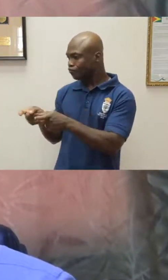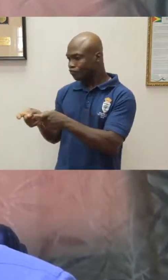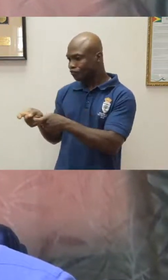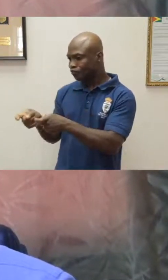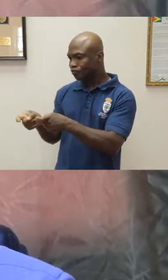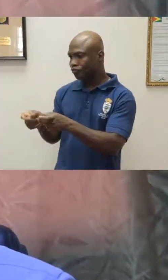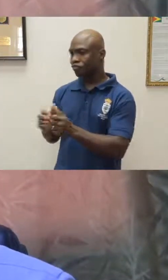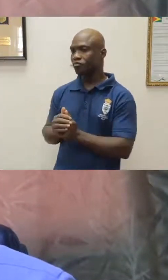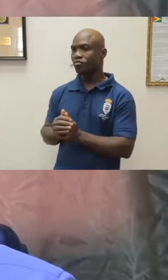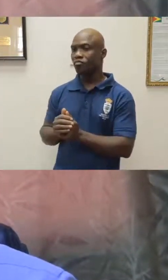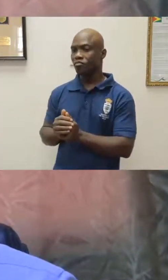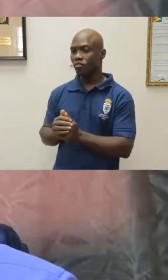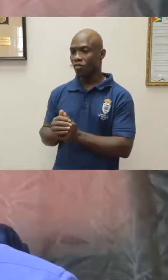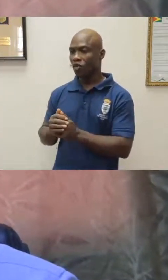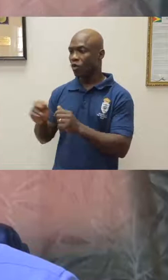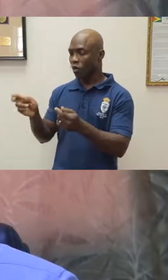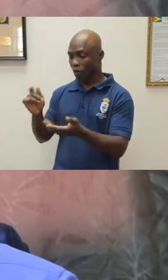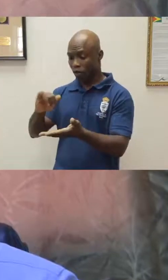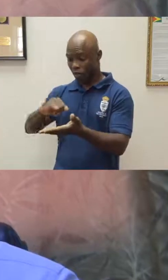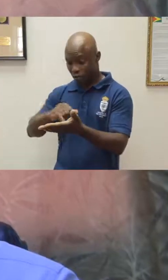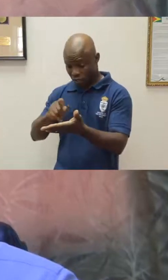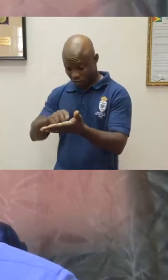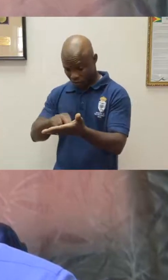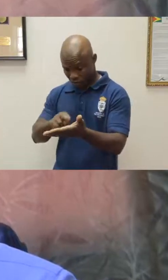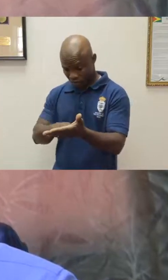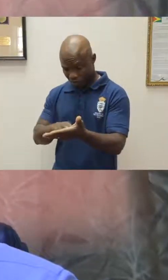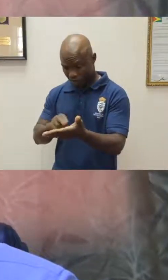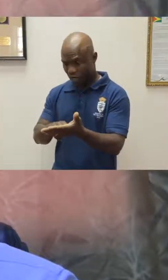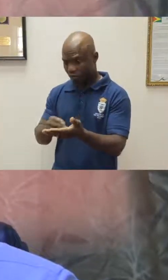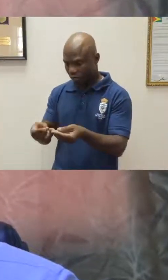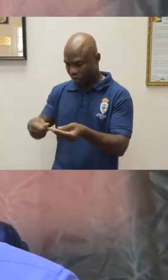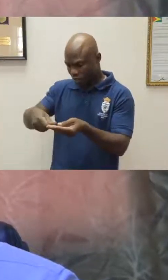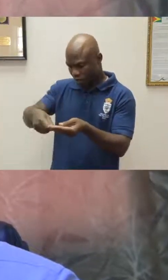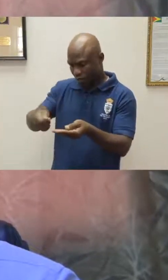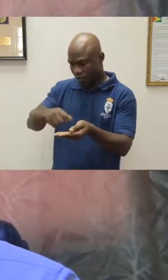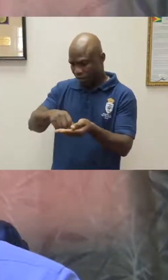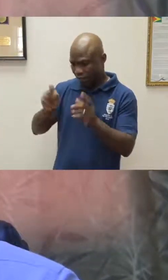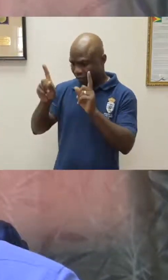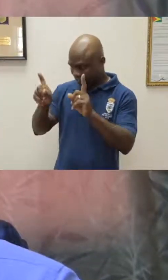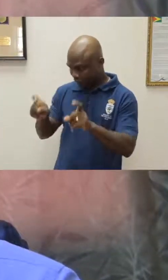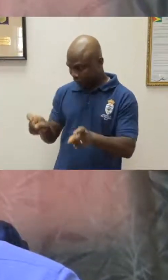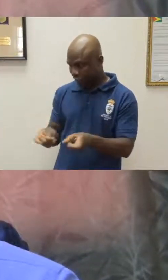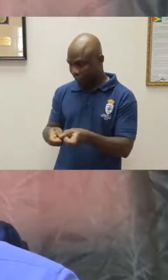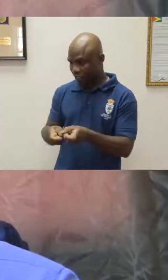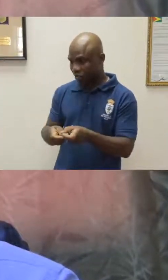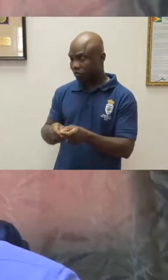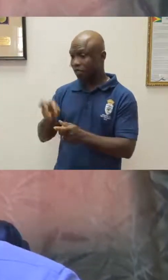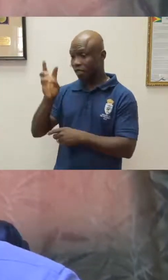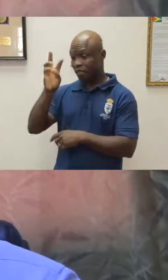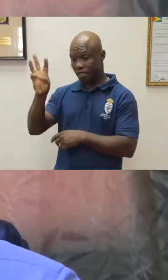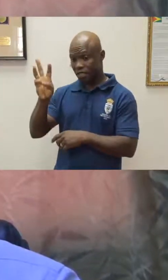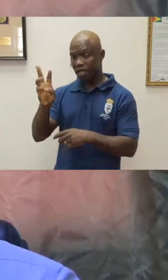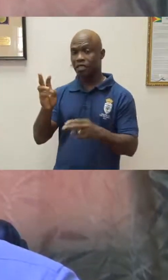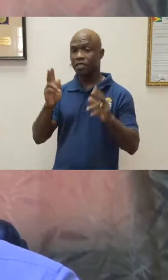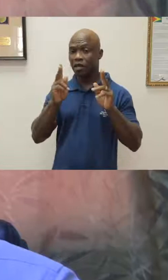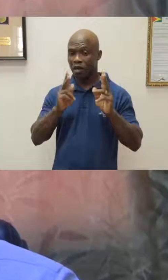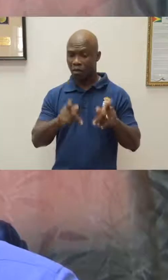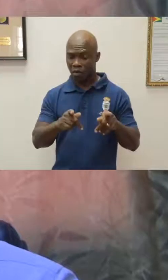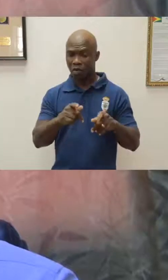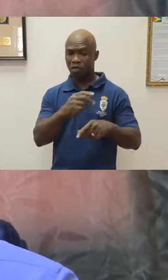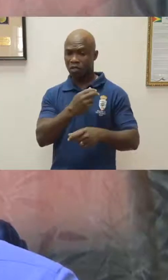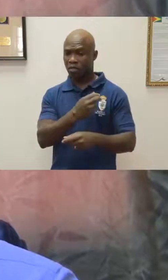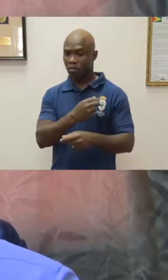for sample taking and testing. Currently, 6 staff have been trained in sample taking. Testing is done at the National